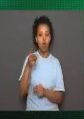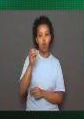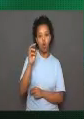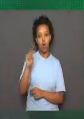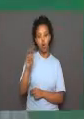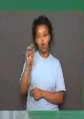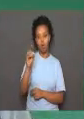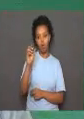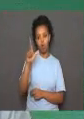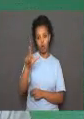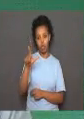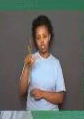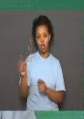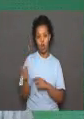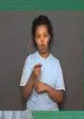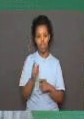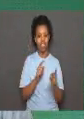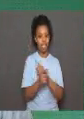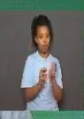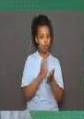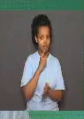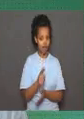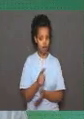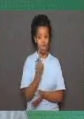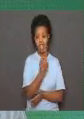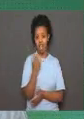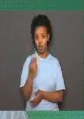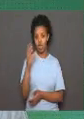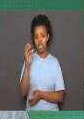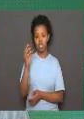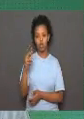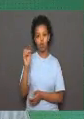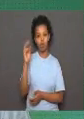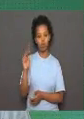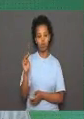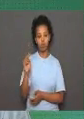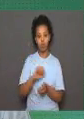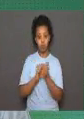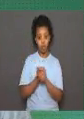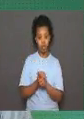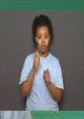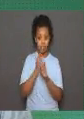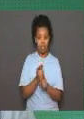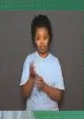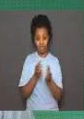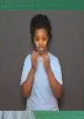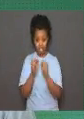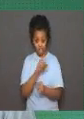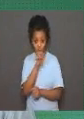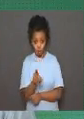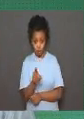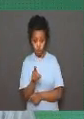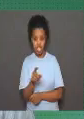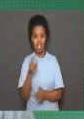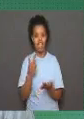chromosome. Were you able to describe each chromosomal mutation correctly? If so, you